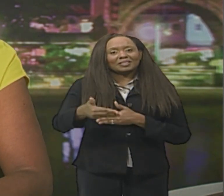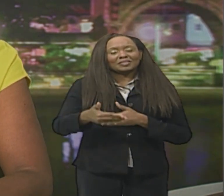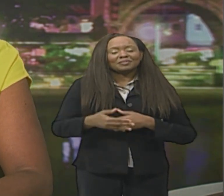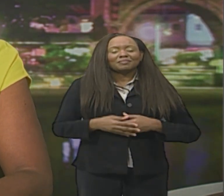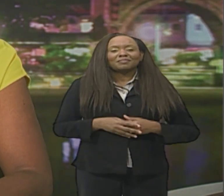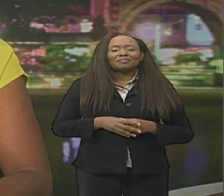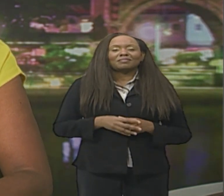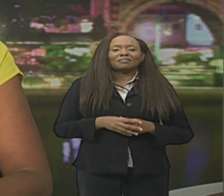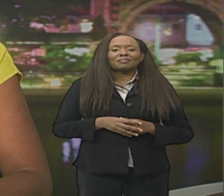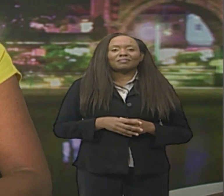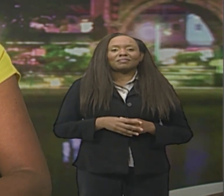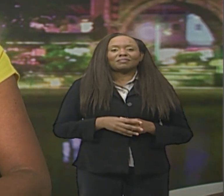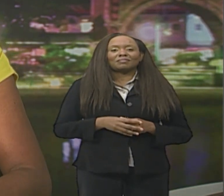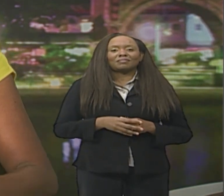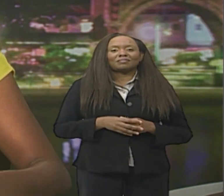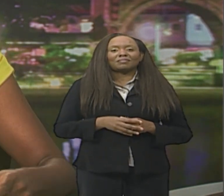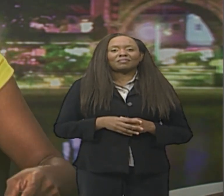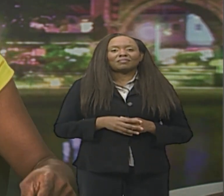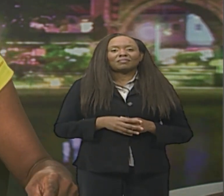regional neighbours.